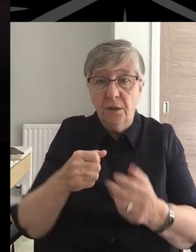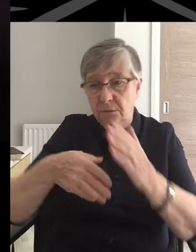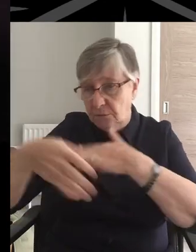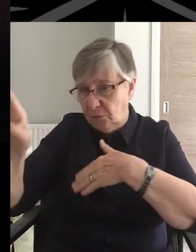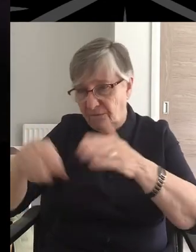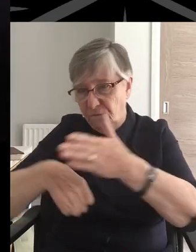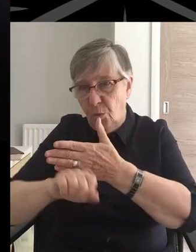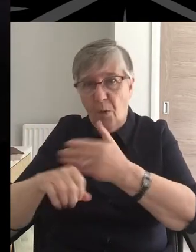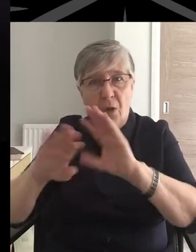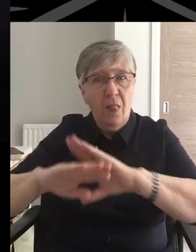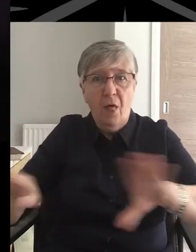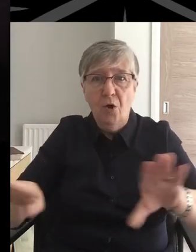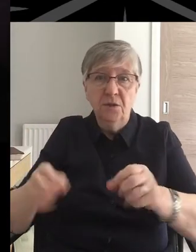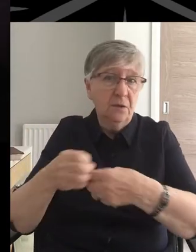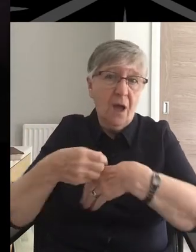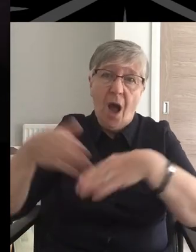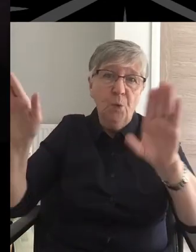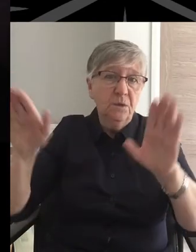Euros.